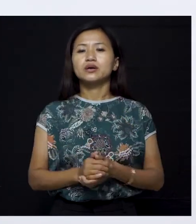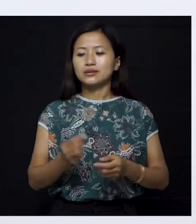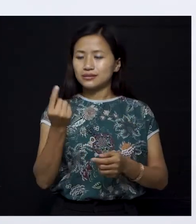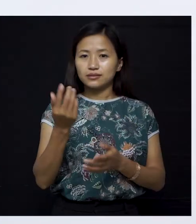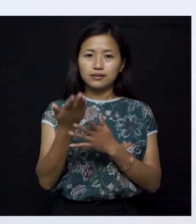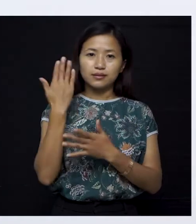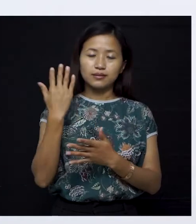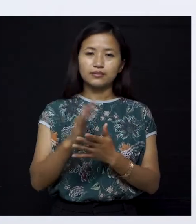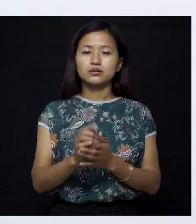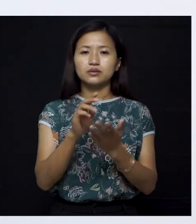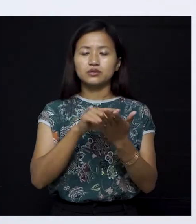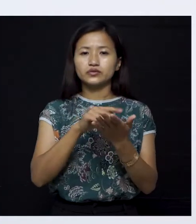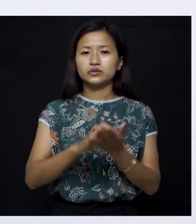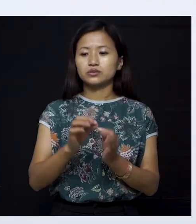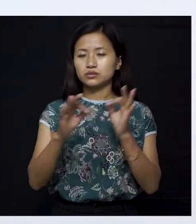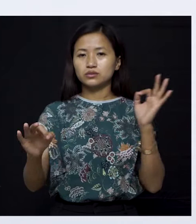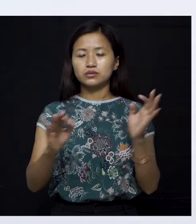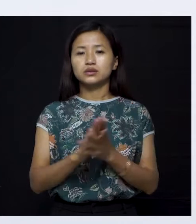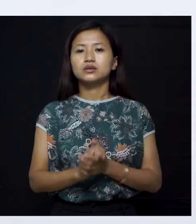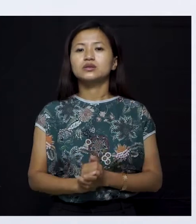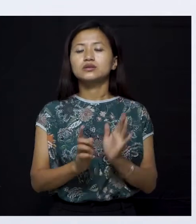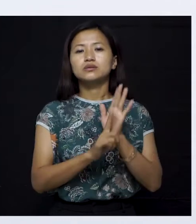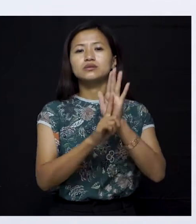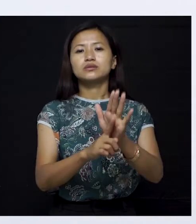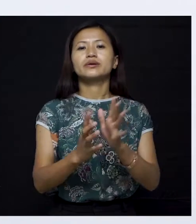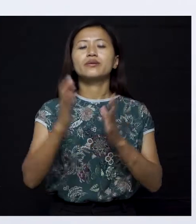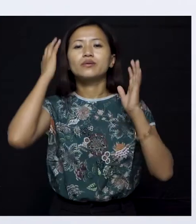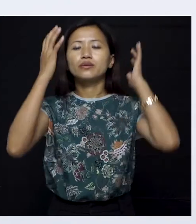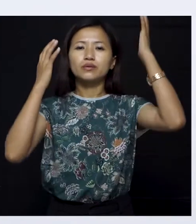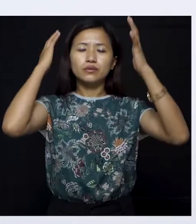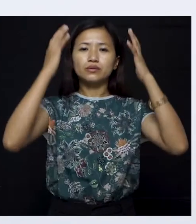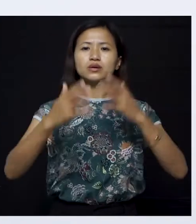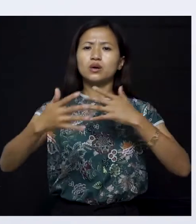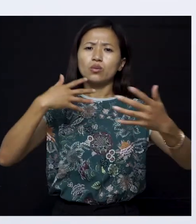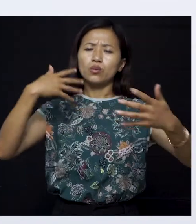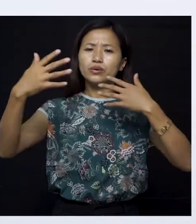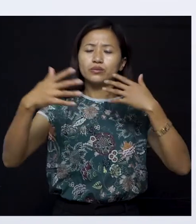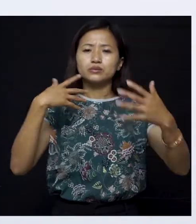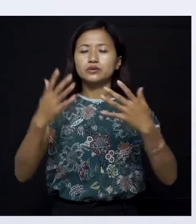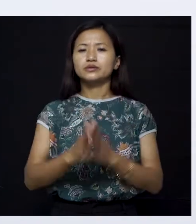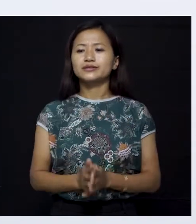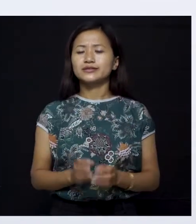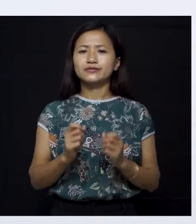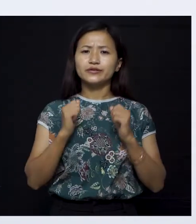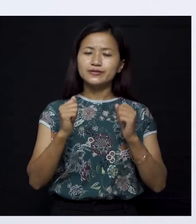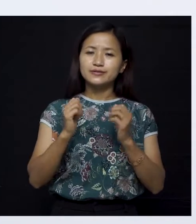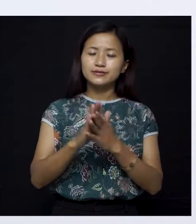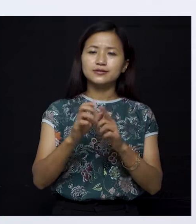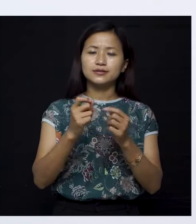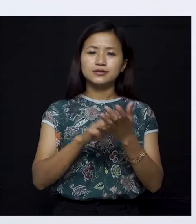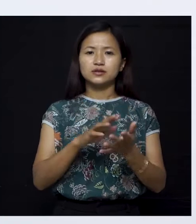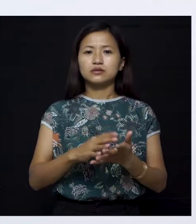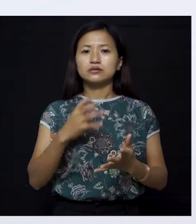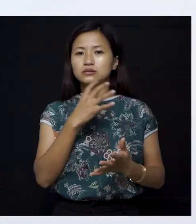story, this also shows that they were worried since the wind was blowing, and it is very dangerous for one to go